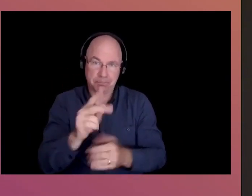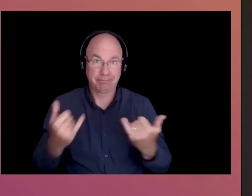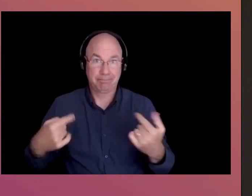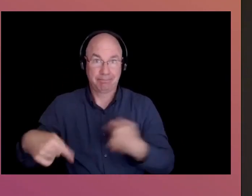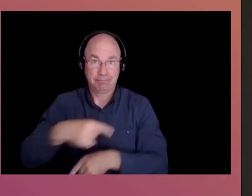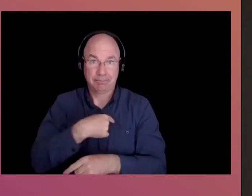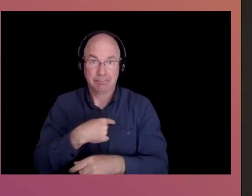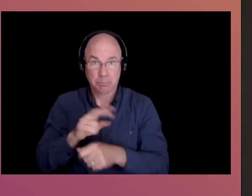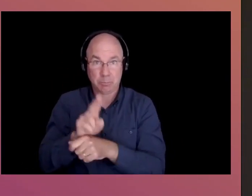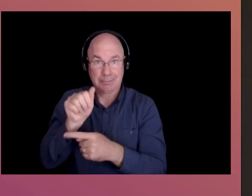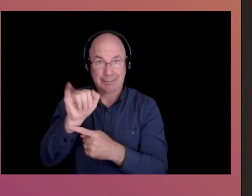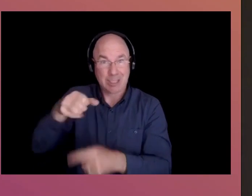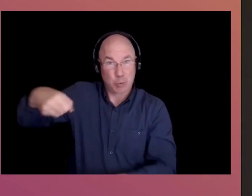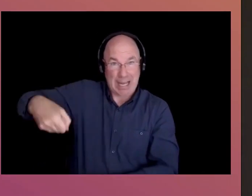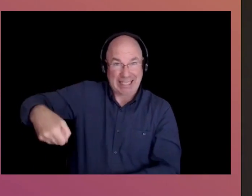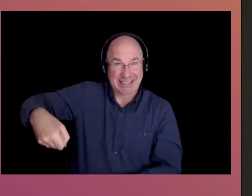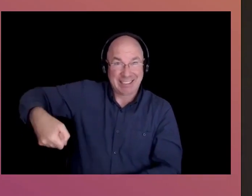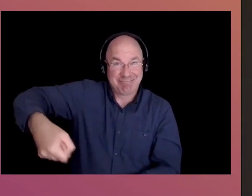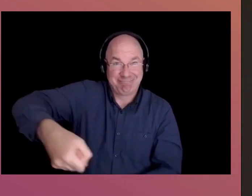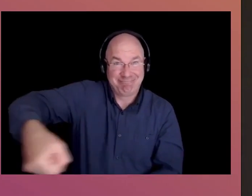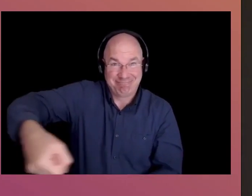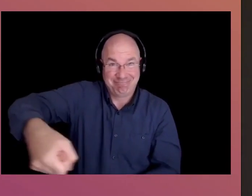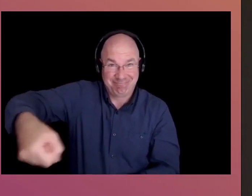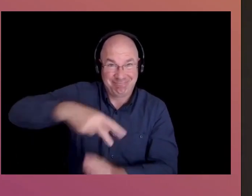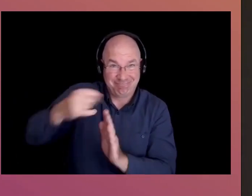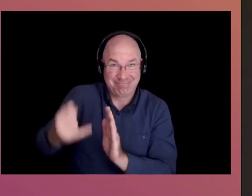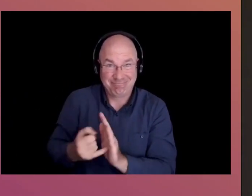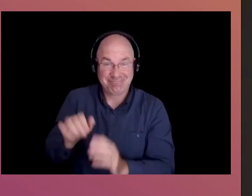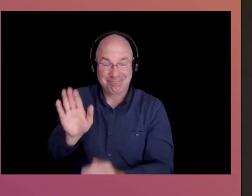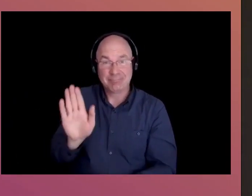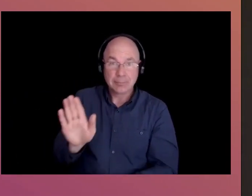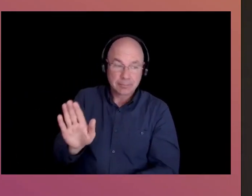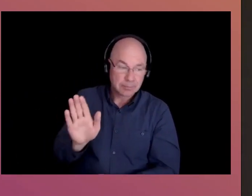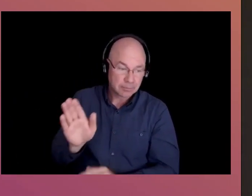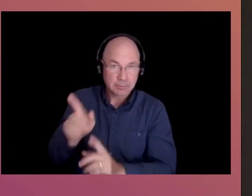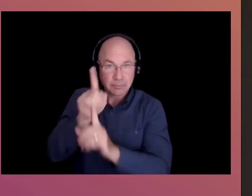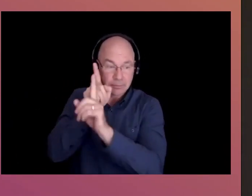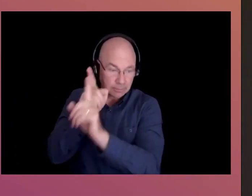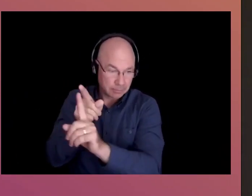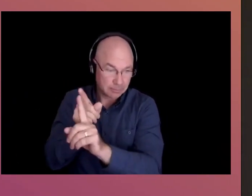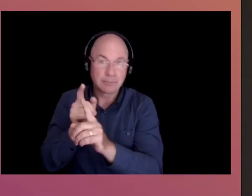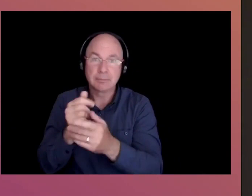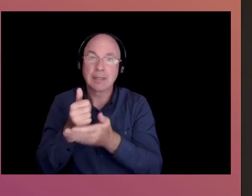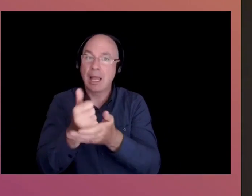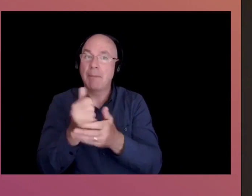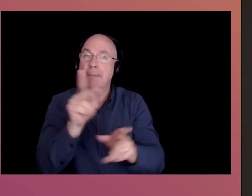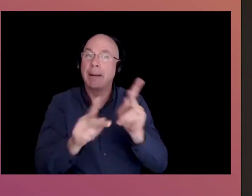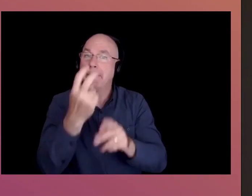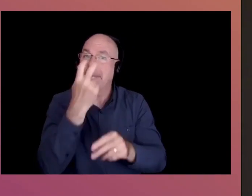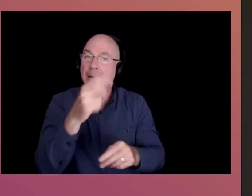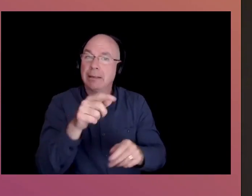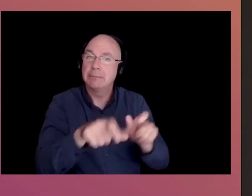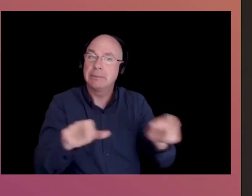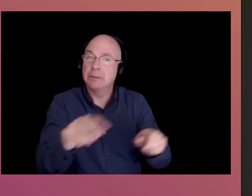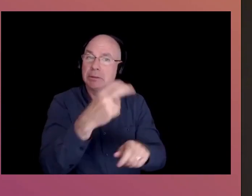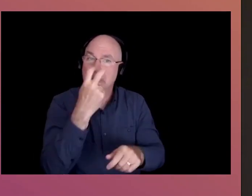AI suitcase project, and it is designed to help blind users reach a destination,